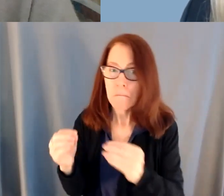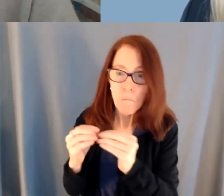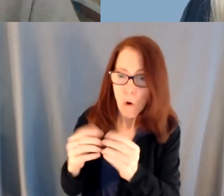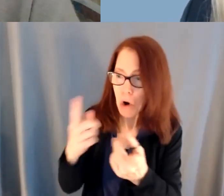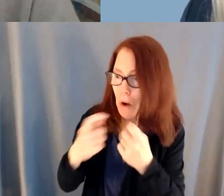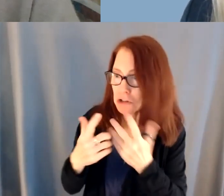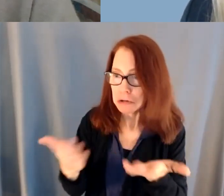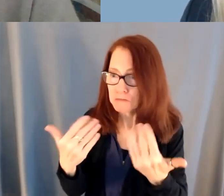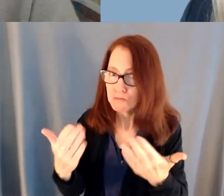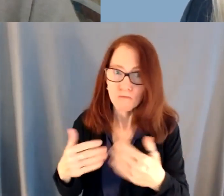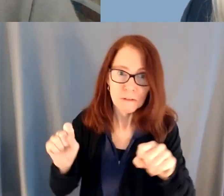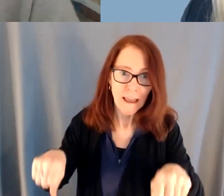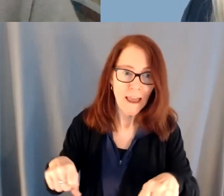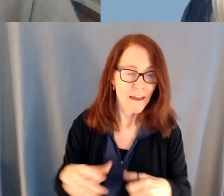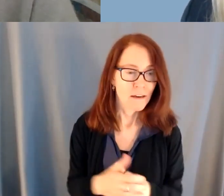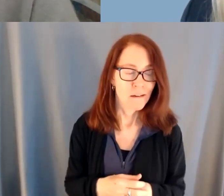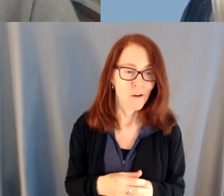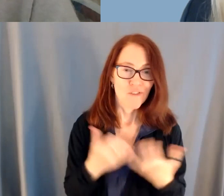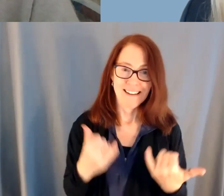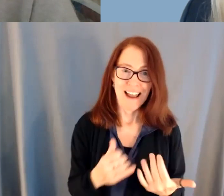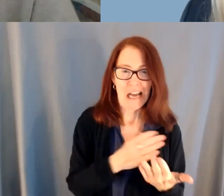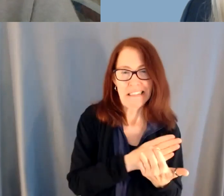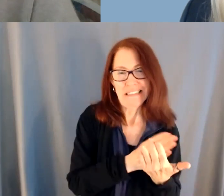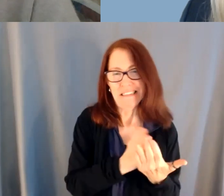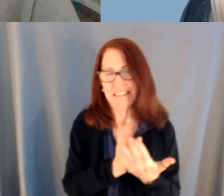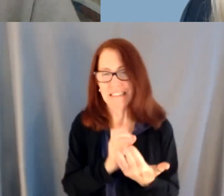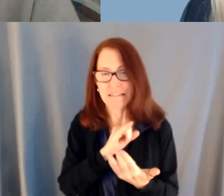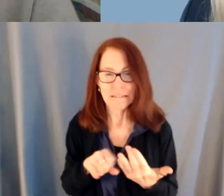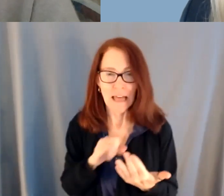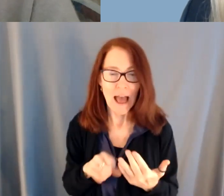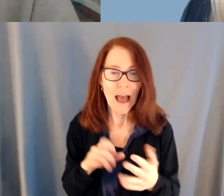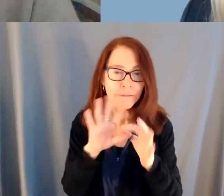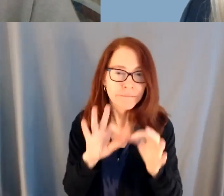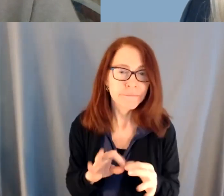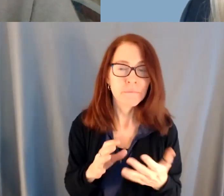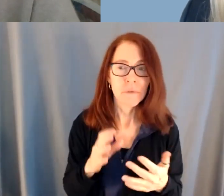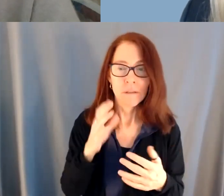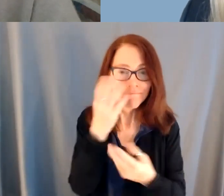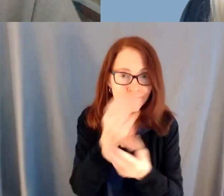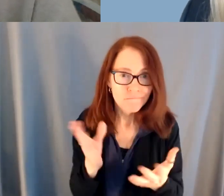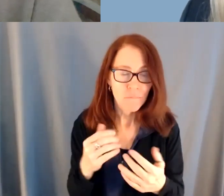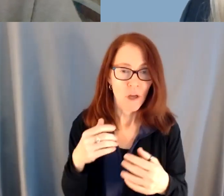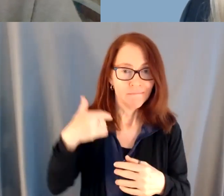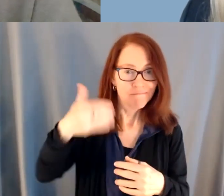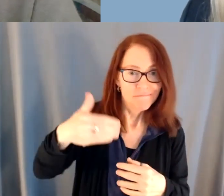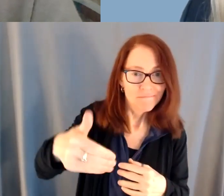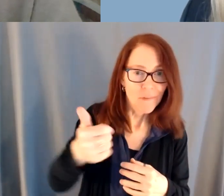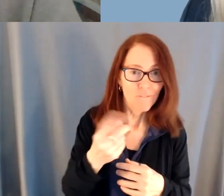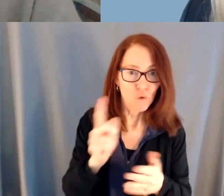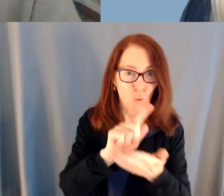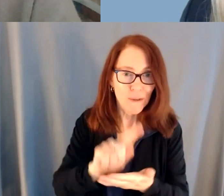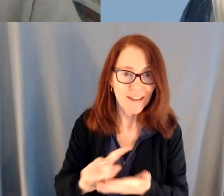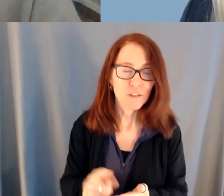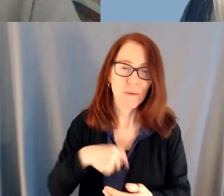up, I will just say that we have quite a few webinars happening over the next couple of weeks. We welcome you to join us again